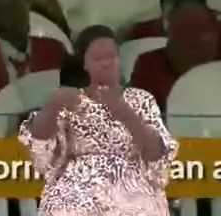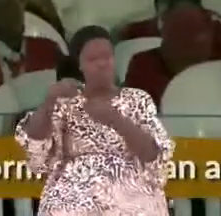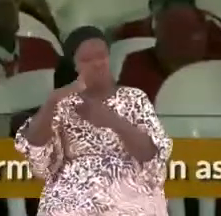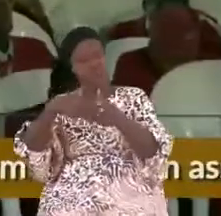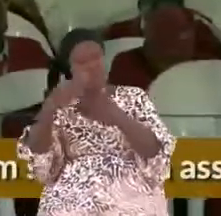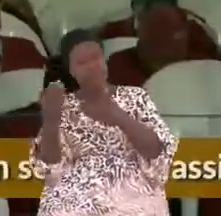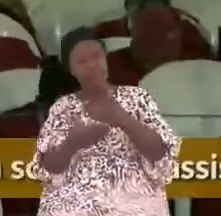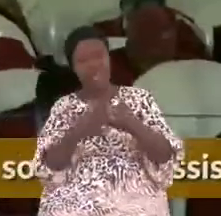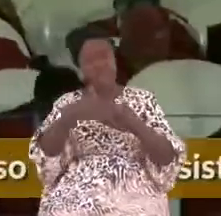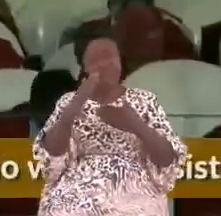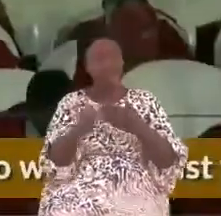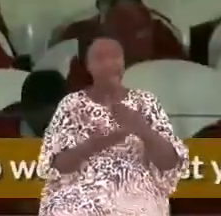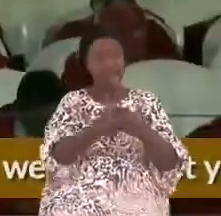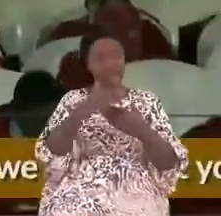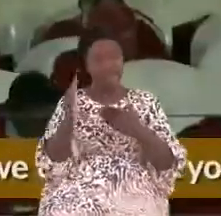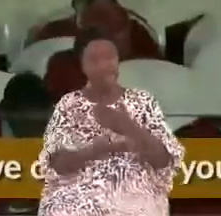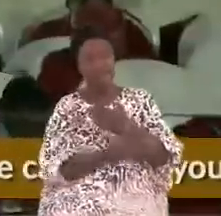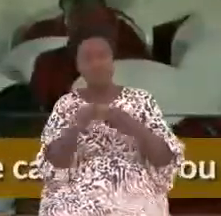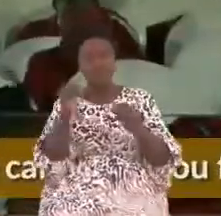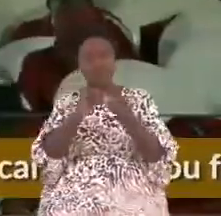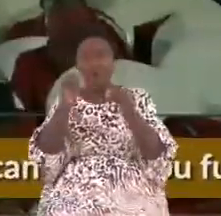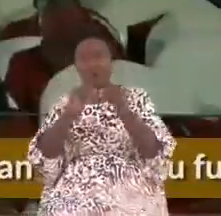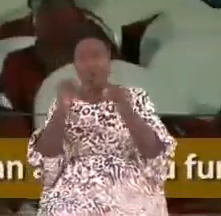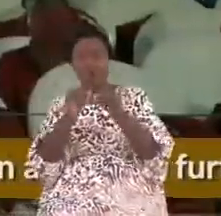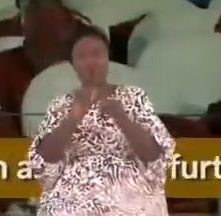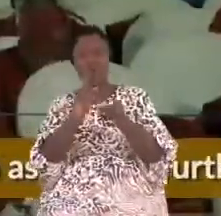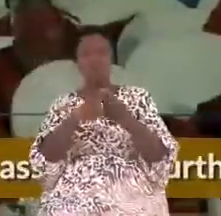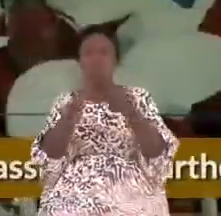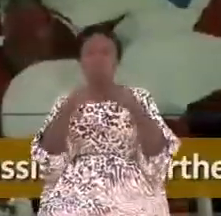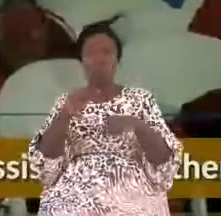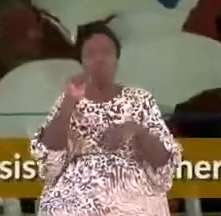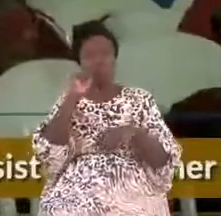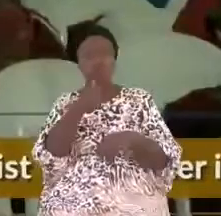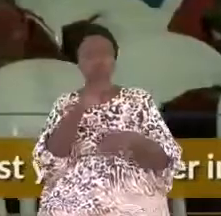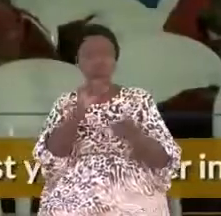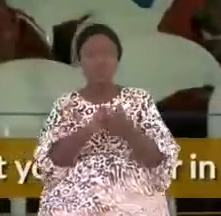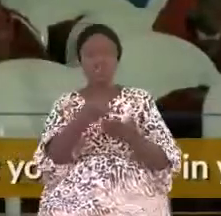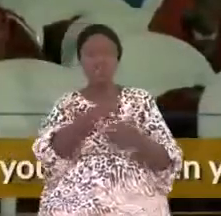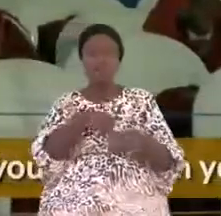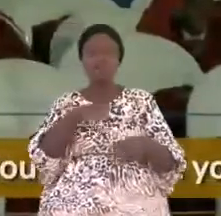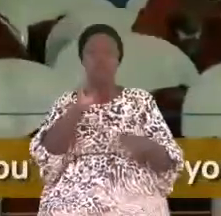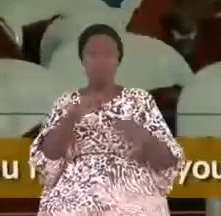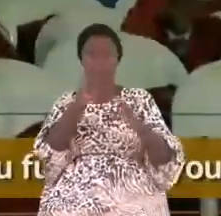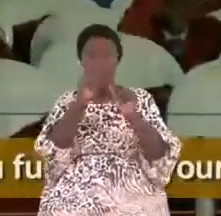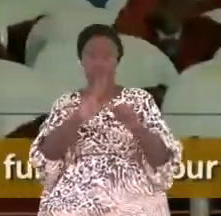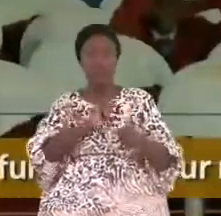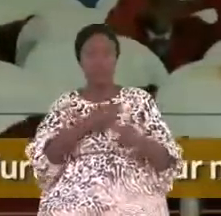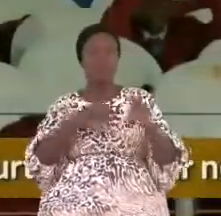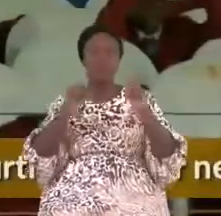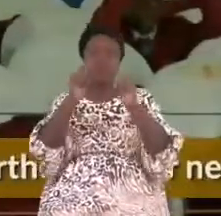tomorrow in their large number greater than the overflow here now please